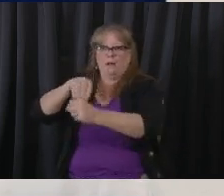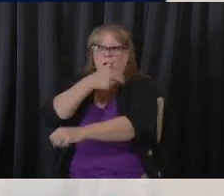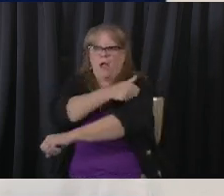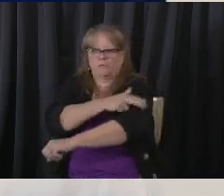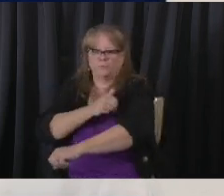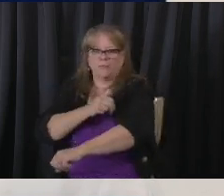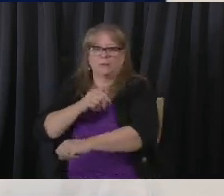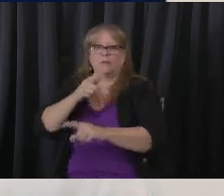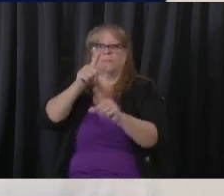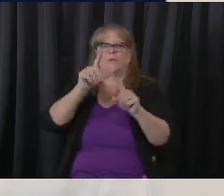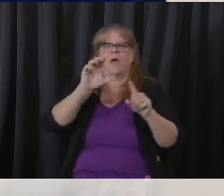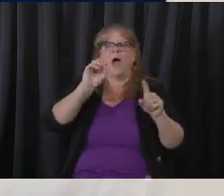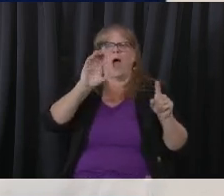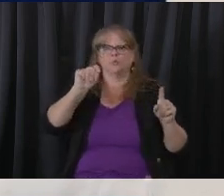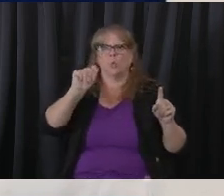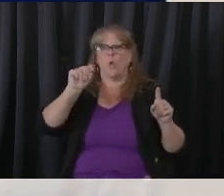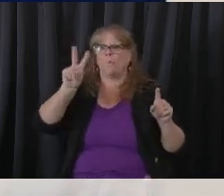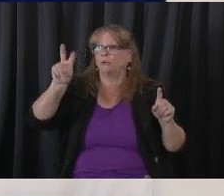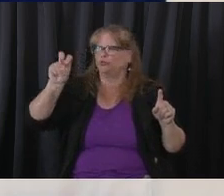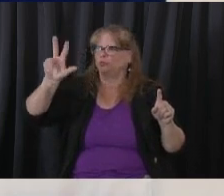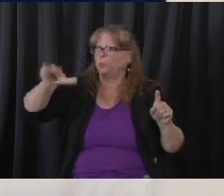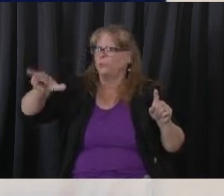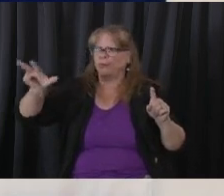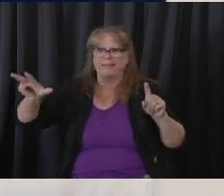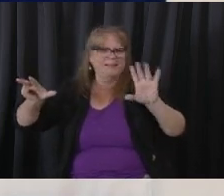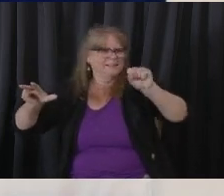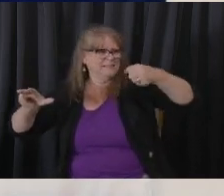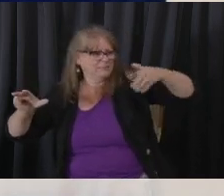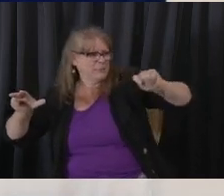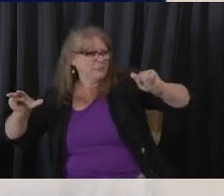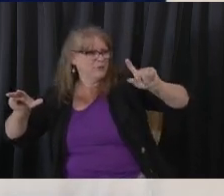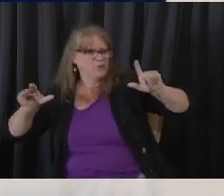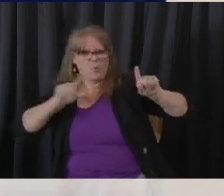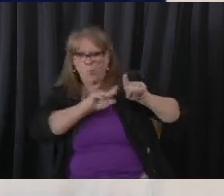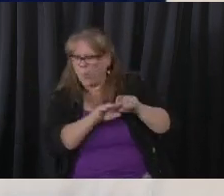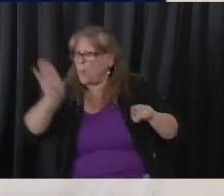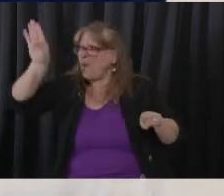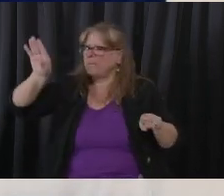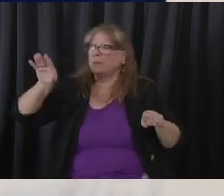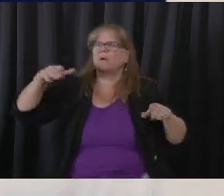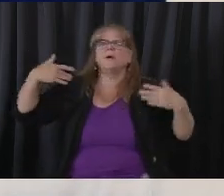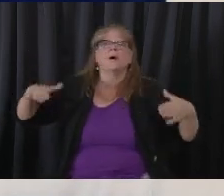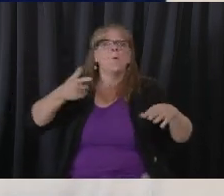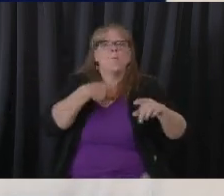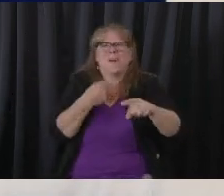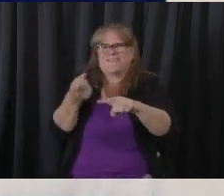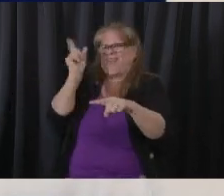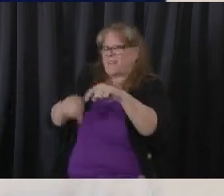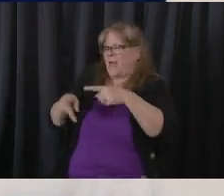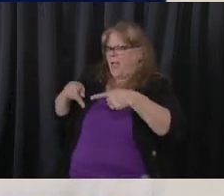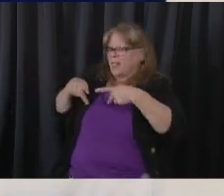continue this trend. We've got to do better to avoid overwhelming our hospitals. And that